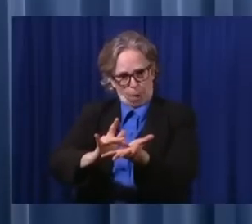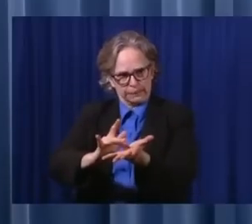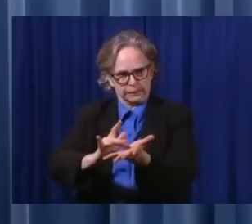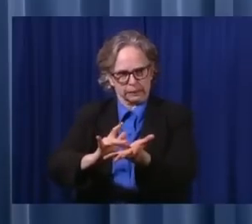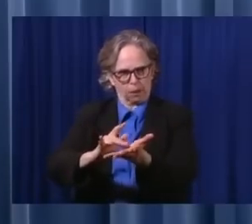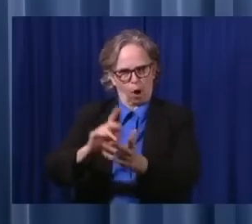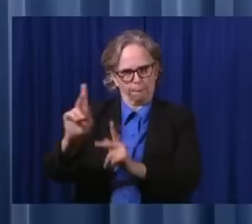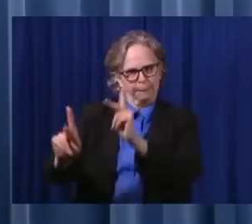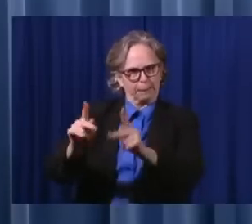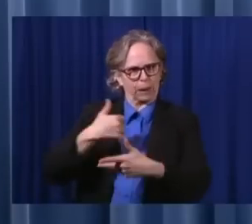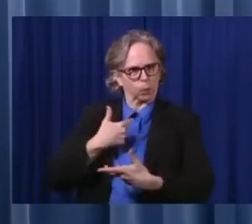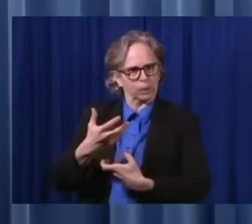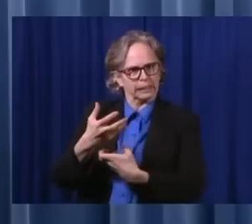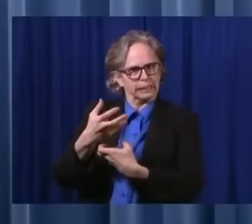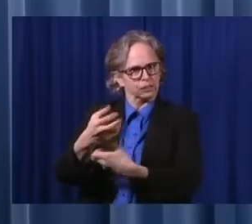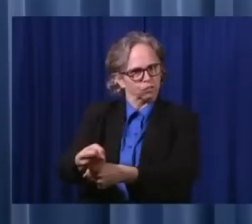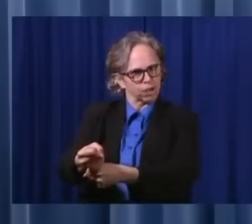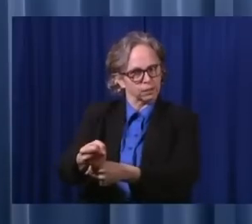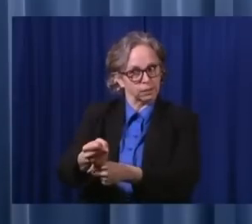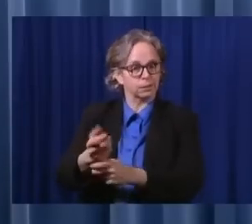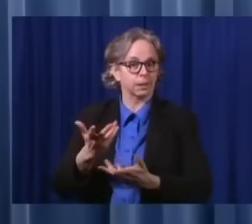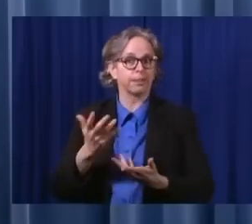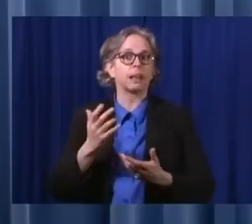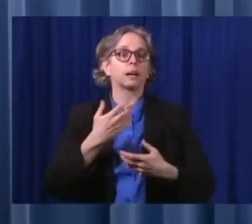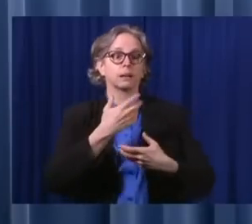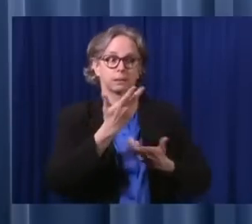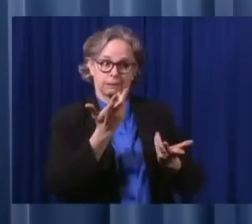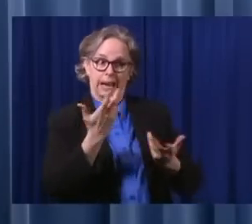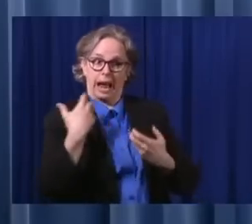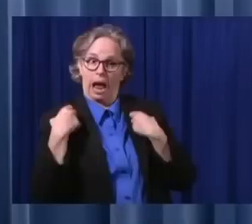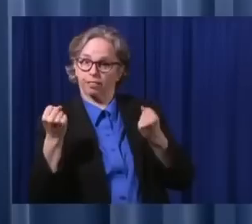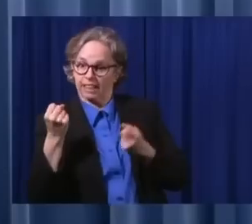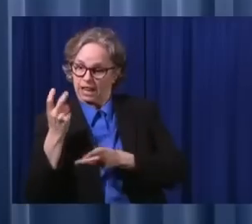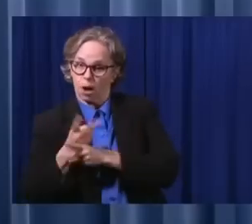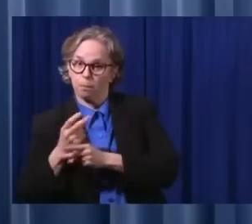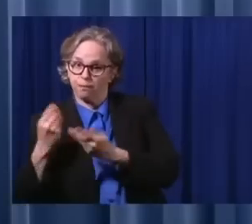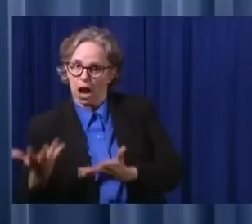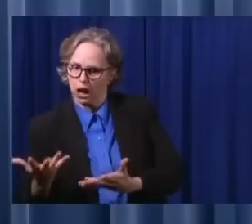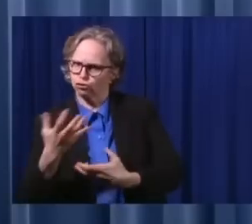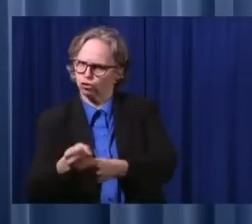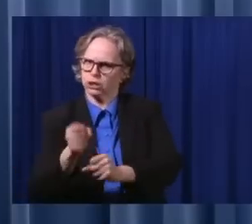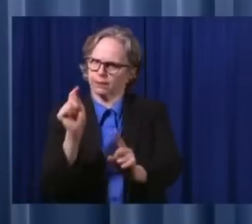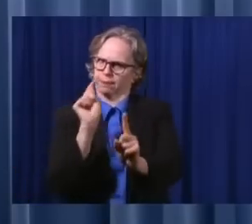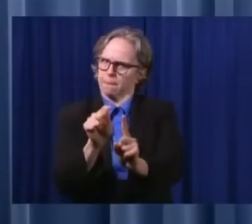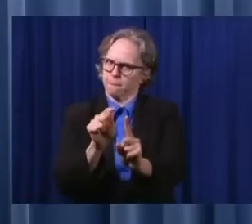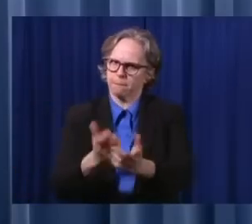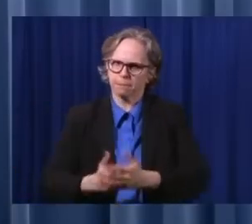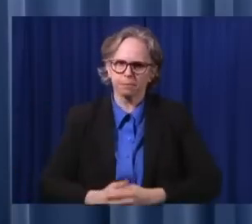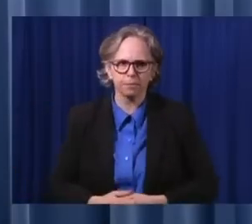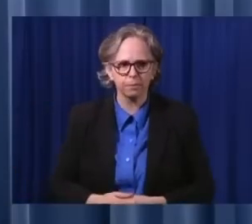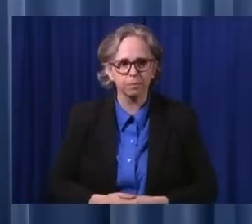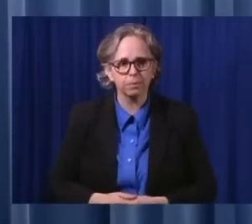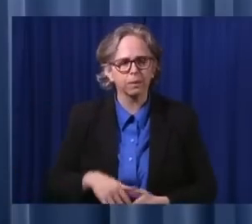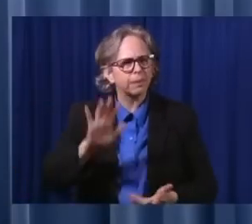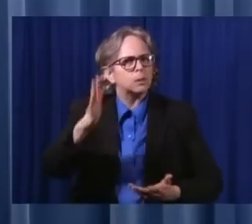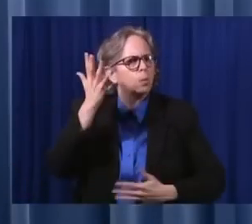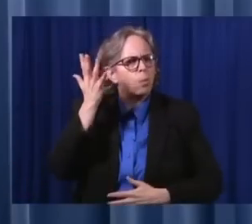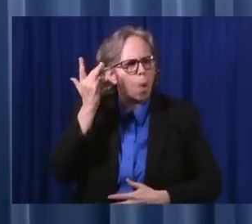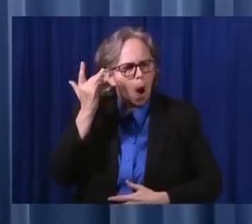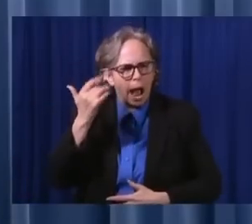interact in our lives every single day. That's why I asked the Ohio Board of